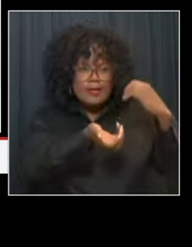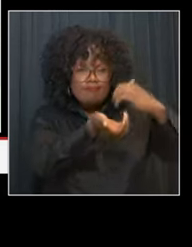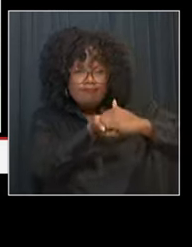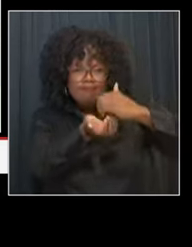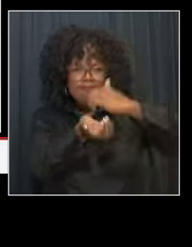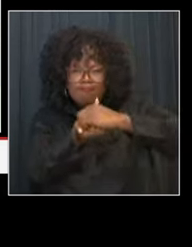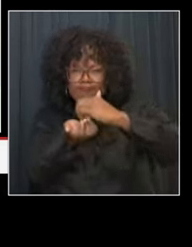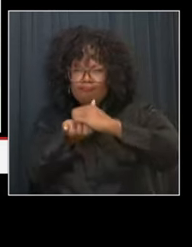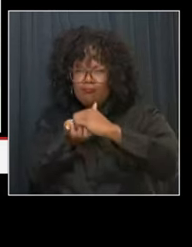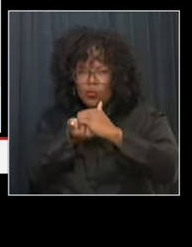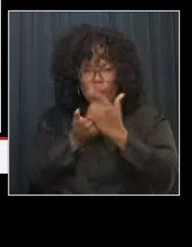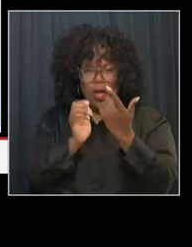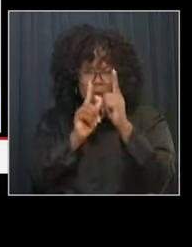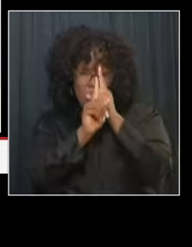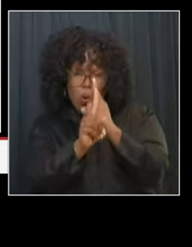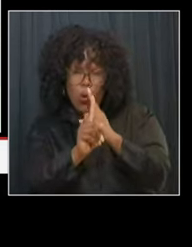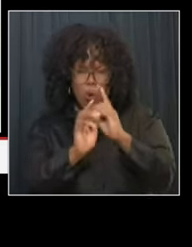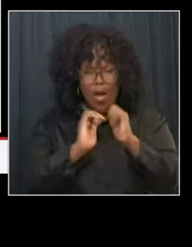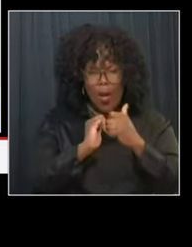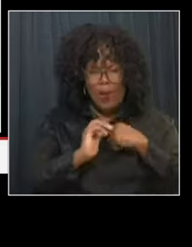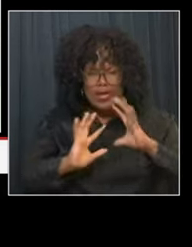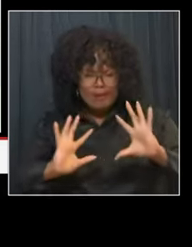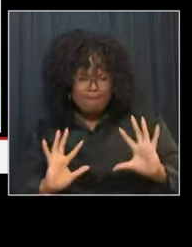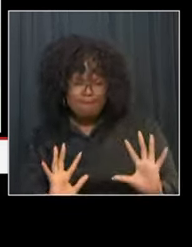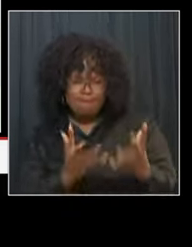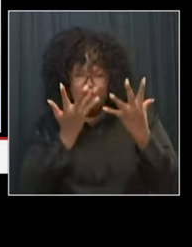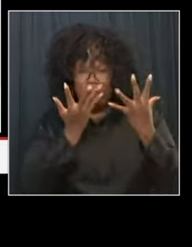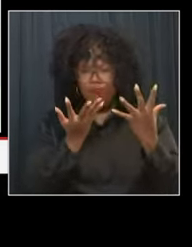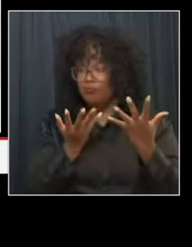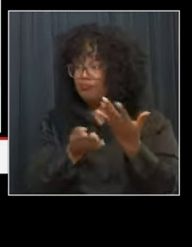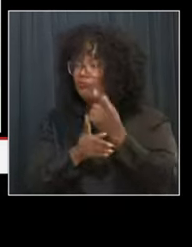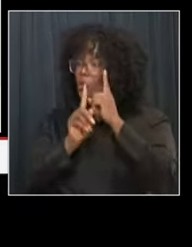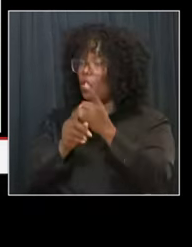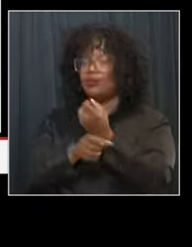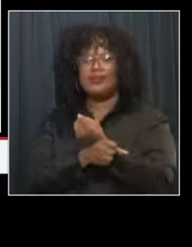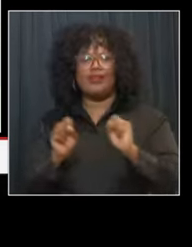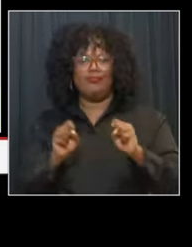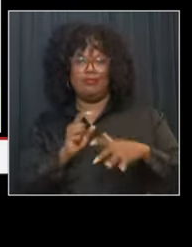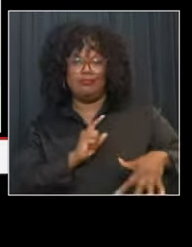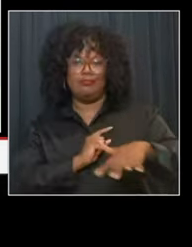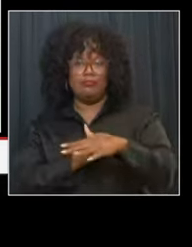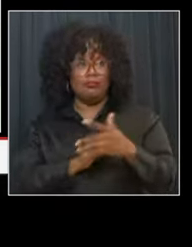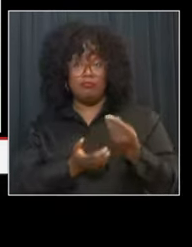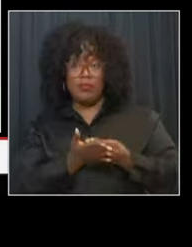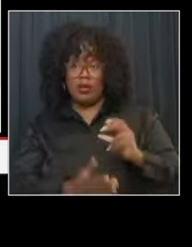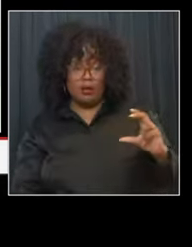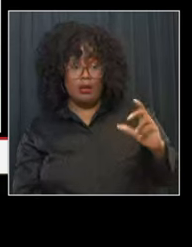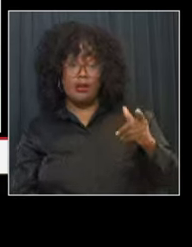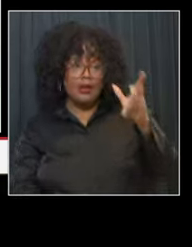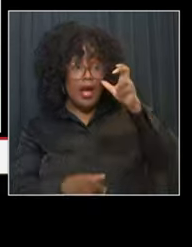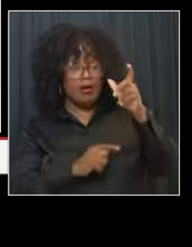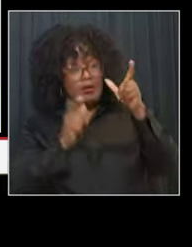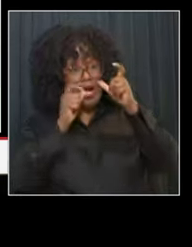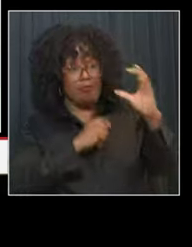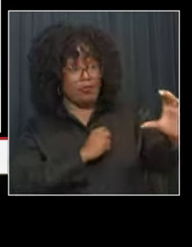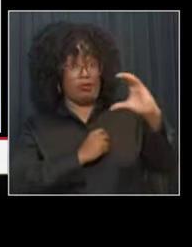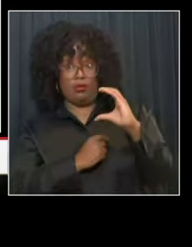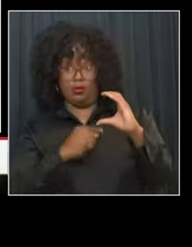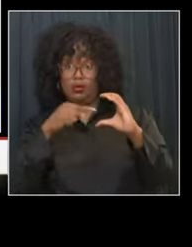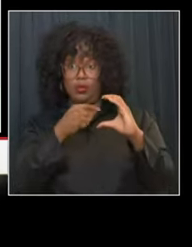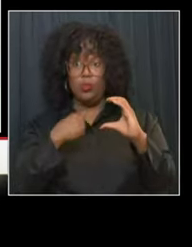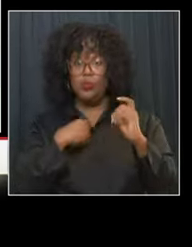community safety ambassadors, with cameras, with all sorts of presence and technology that has really helped us